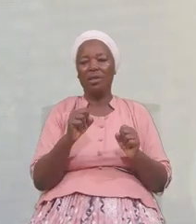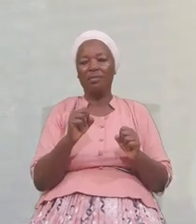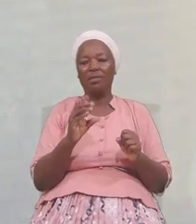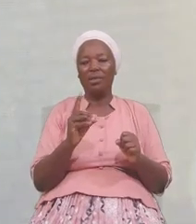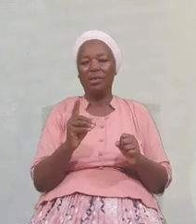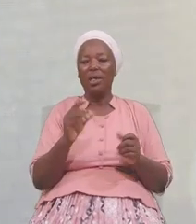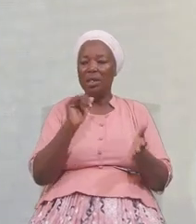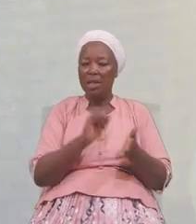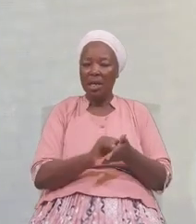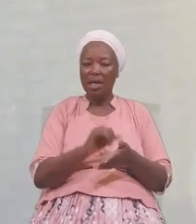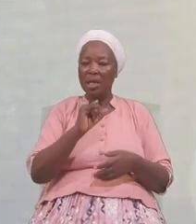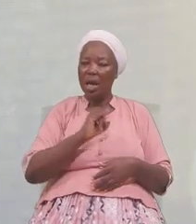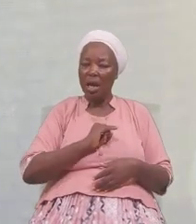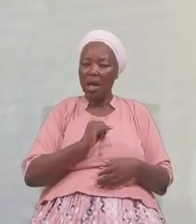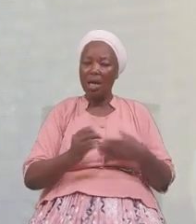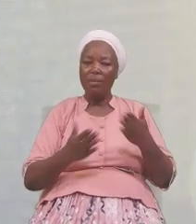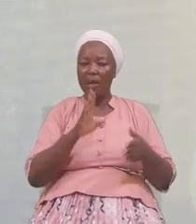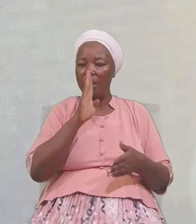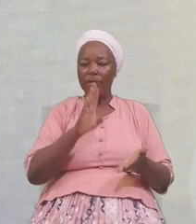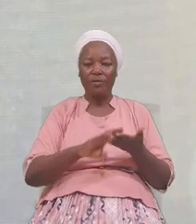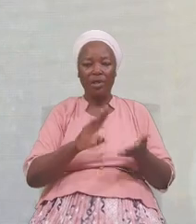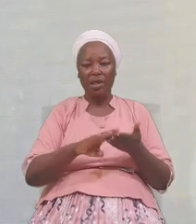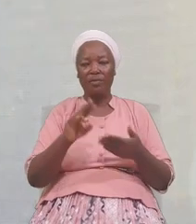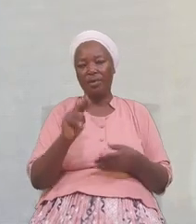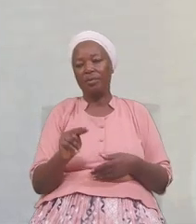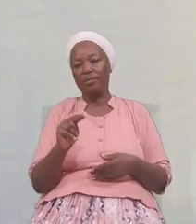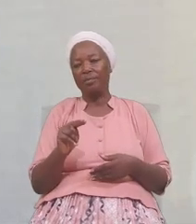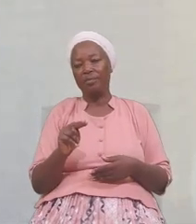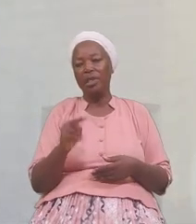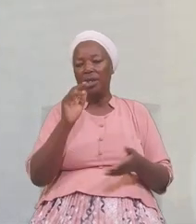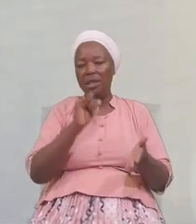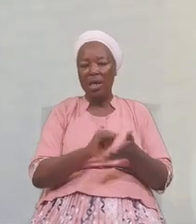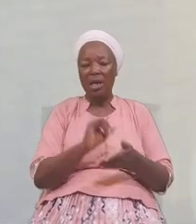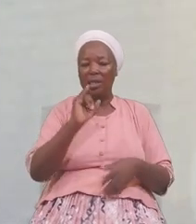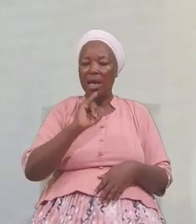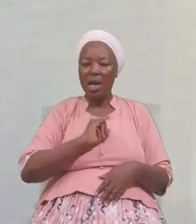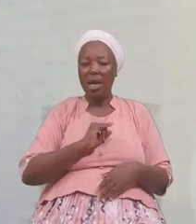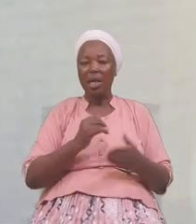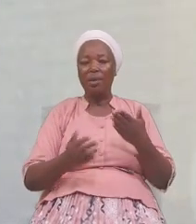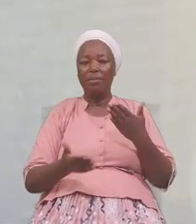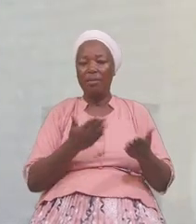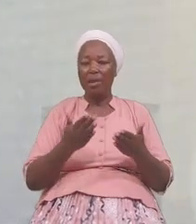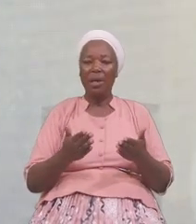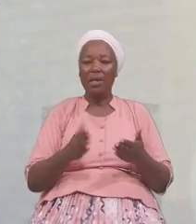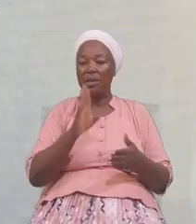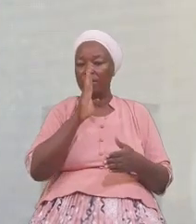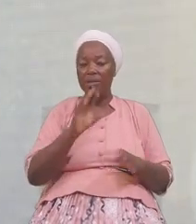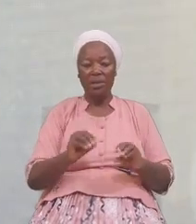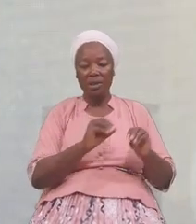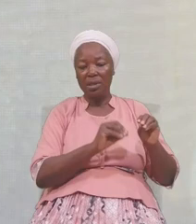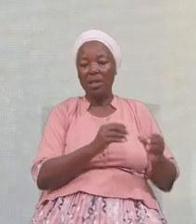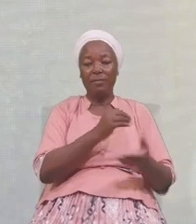that I might be forgiven, that I might be set